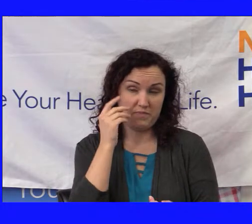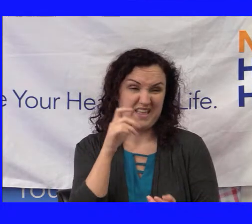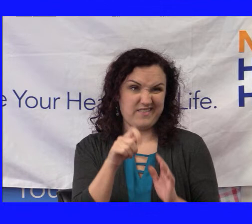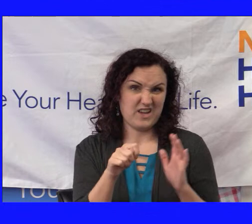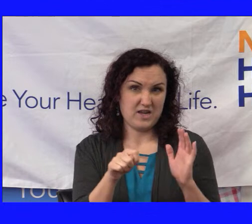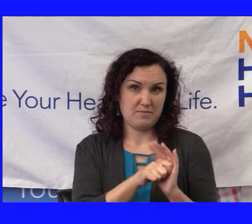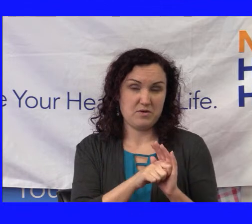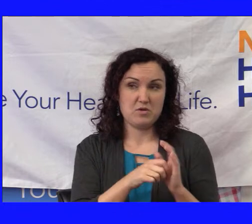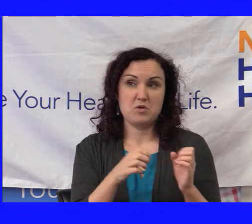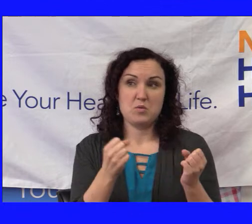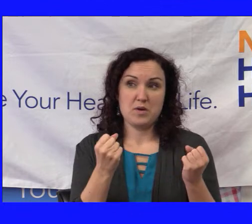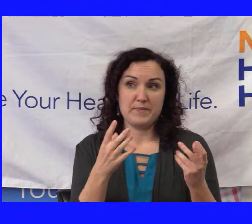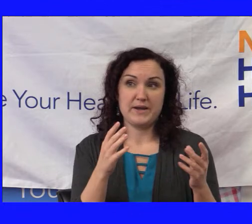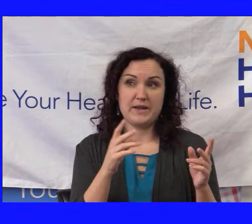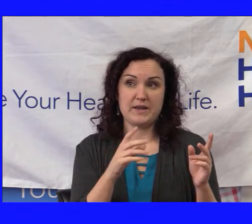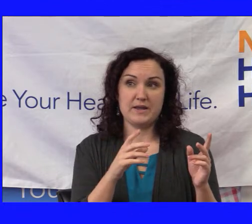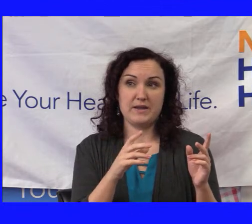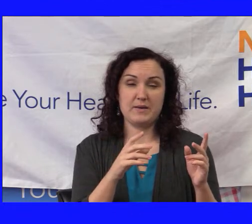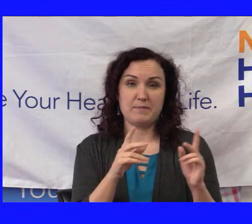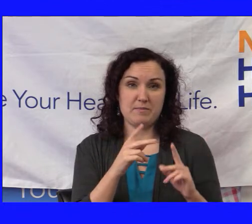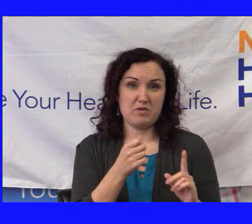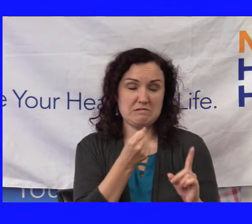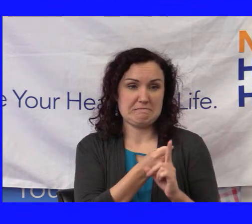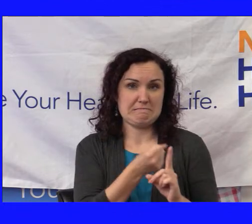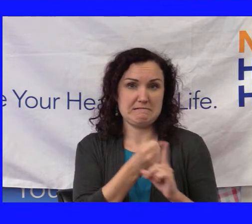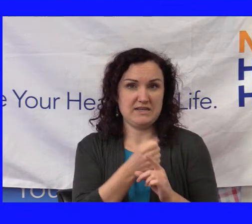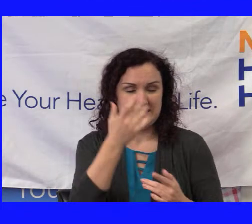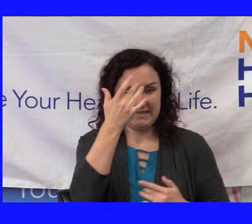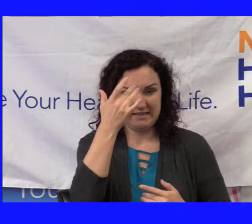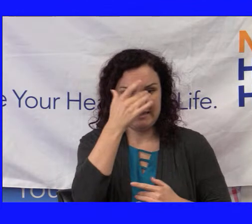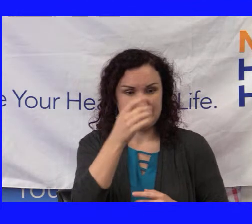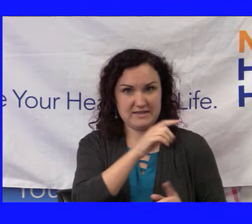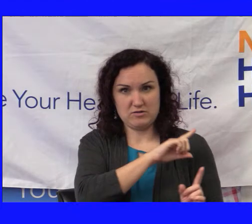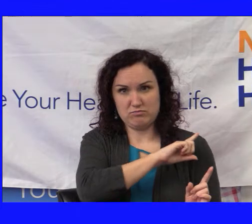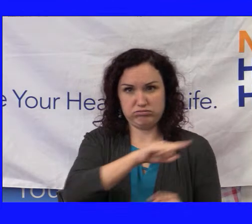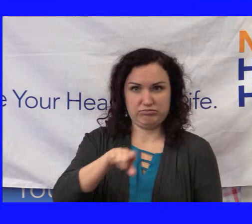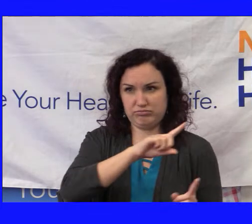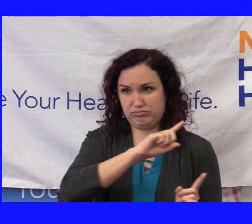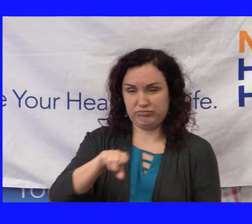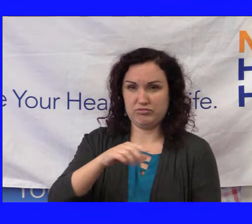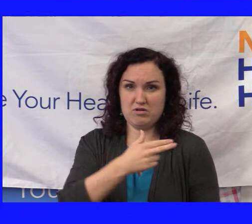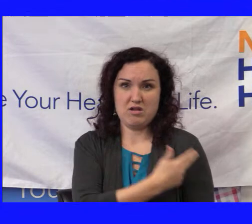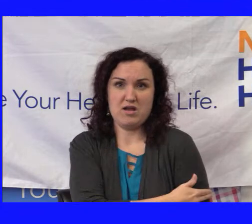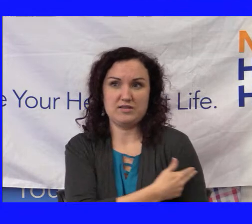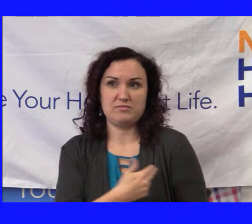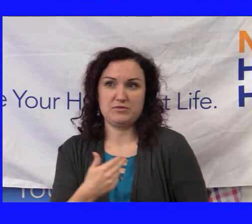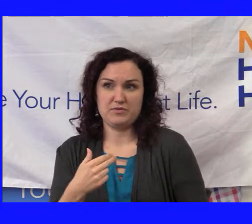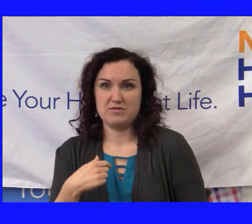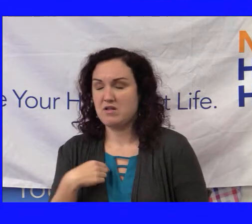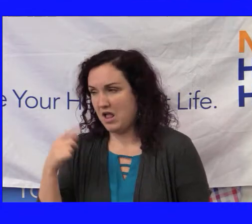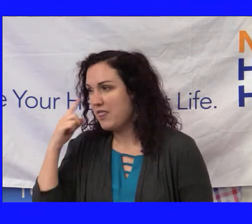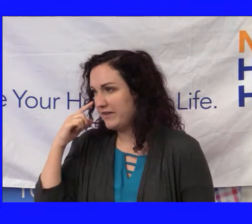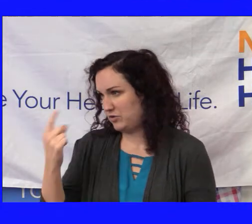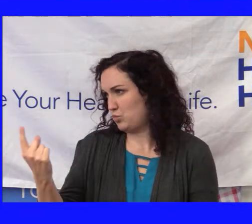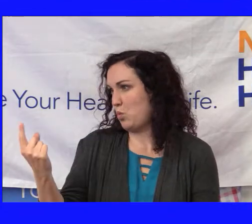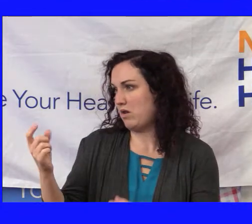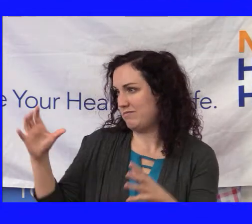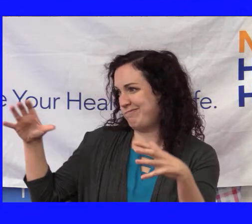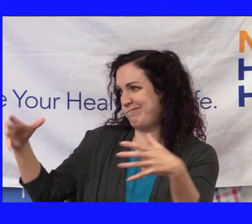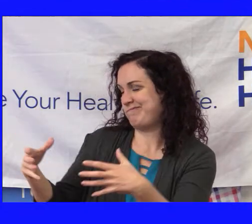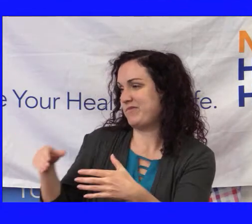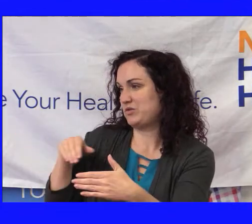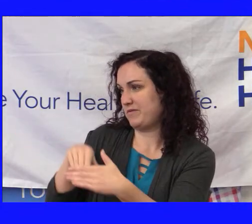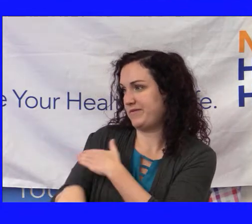of time when so many people got sick in nursing homes and they would have gone to the hospital. I think it is tied actually to one kind of cluster of admissions